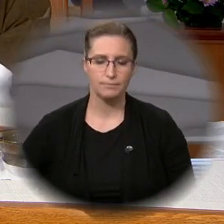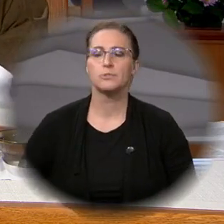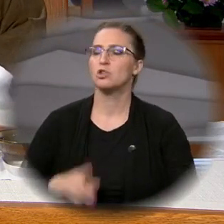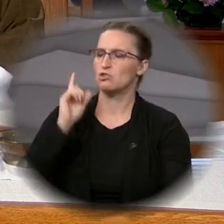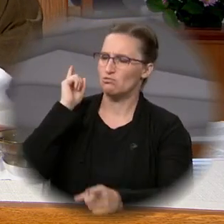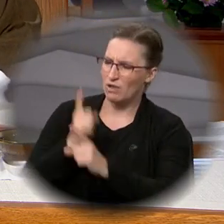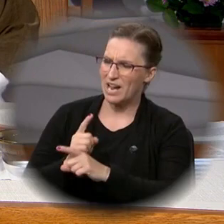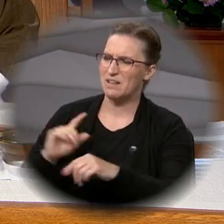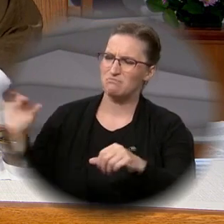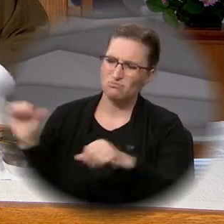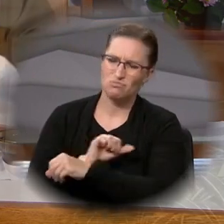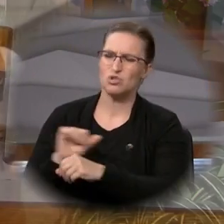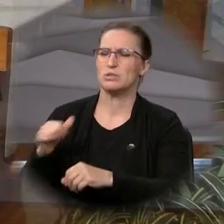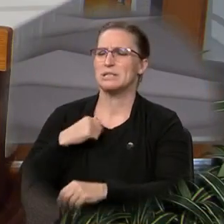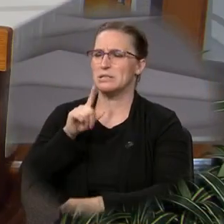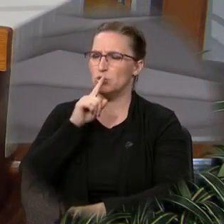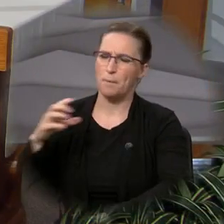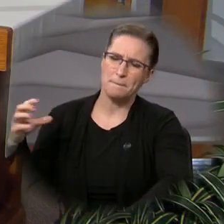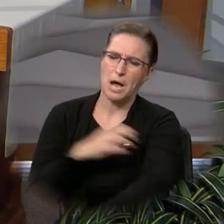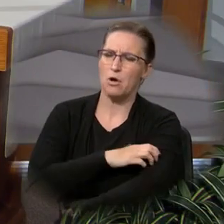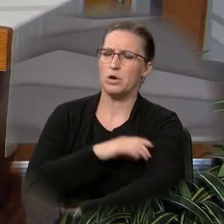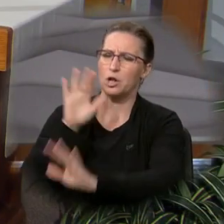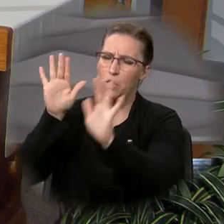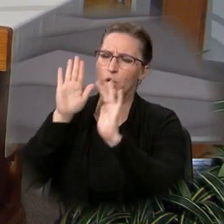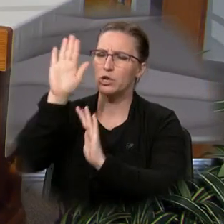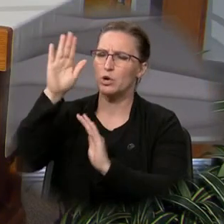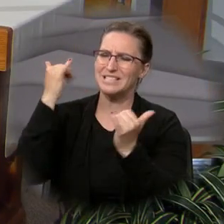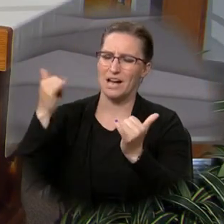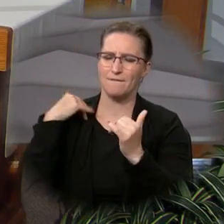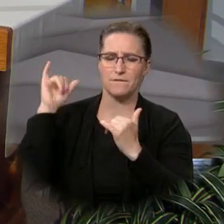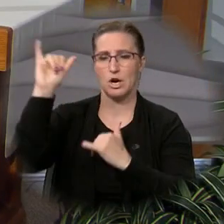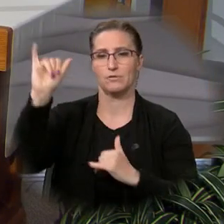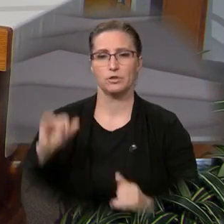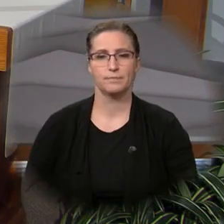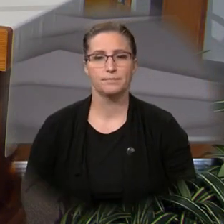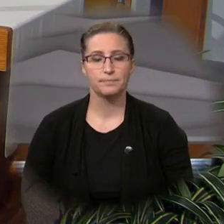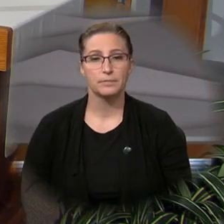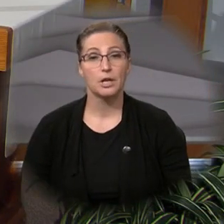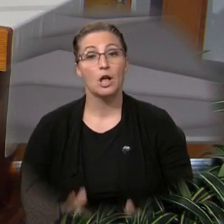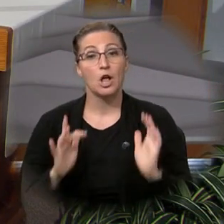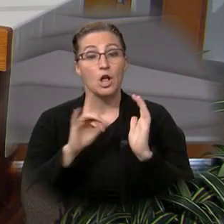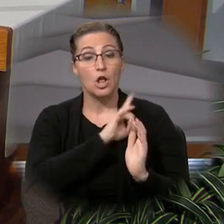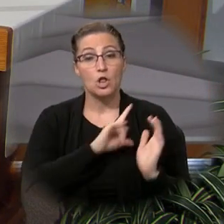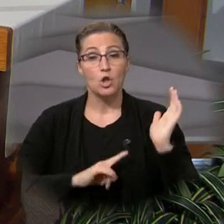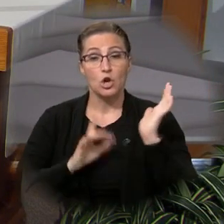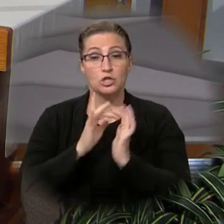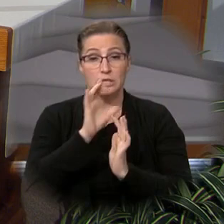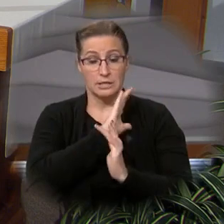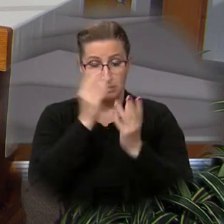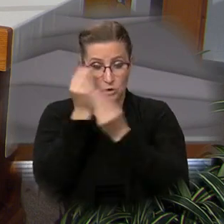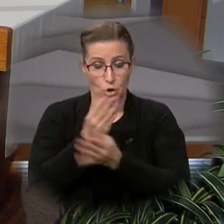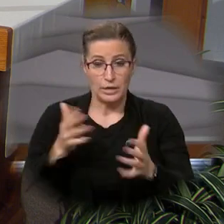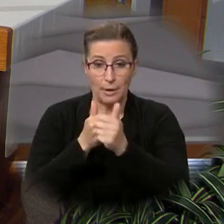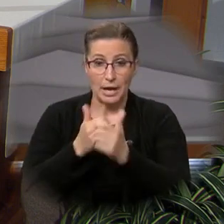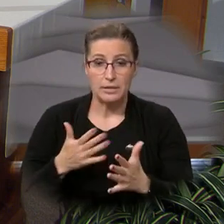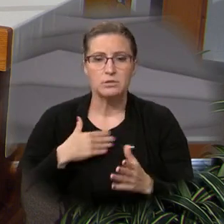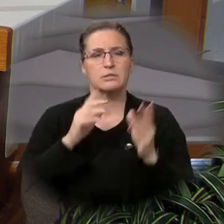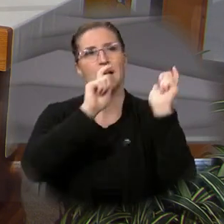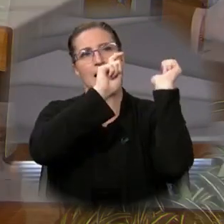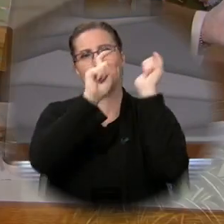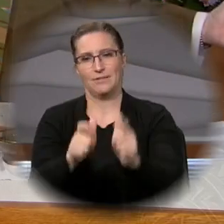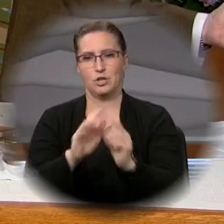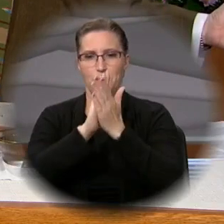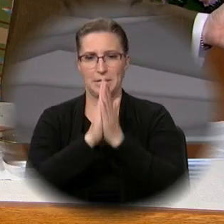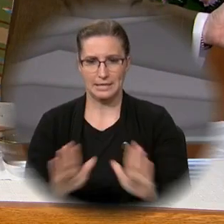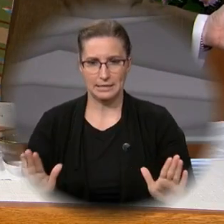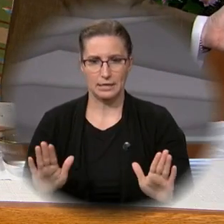Christ. For the kingdom, the power, and the glory are yours, now and forever. Lord Jesus Christ, you said to your apostles, "Peace I leave you,